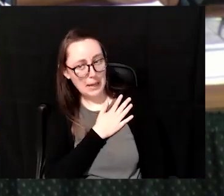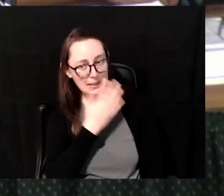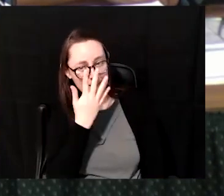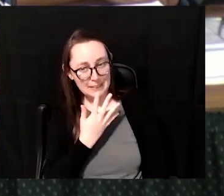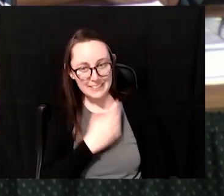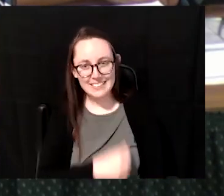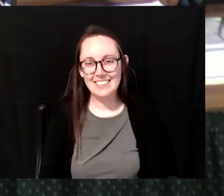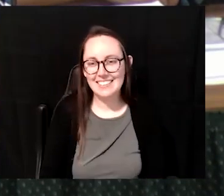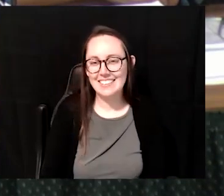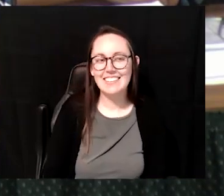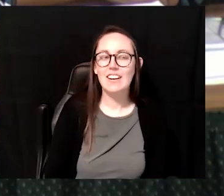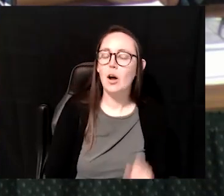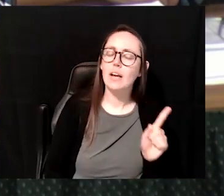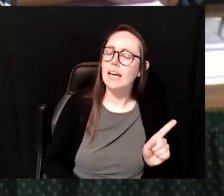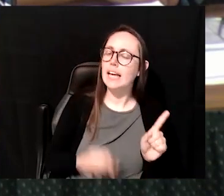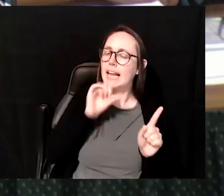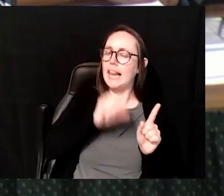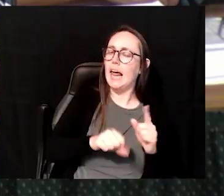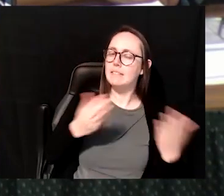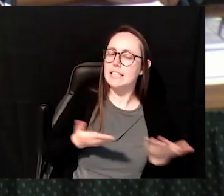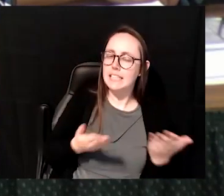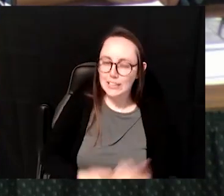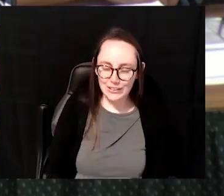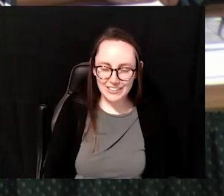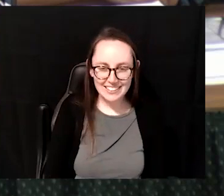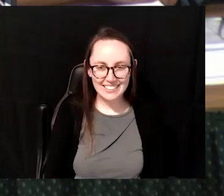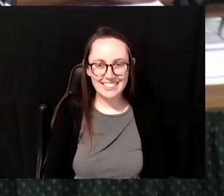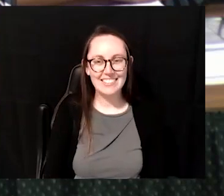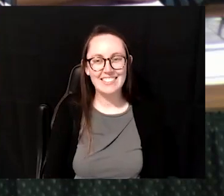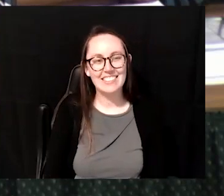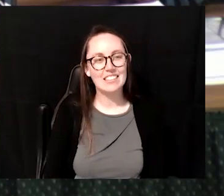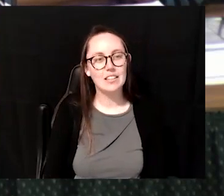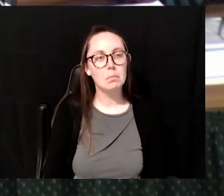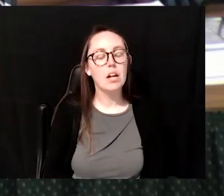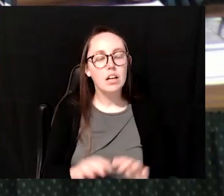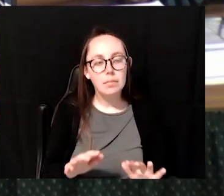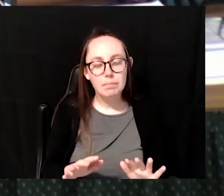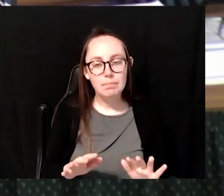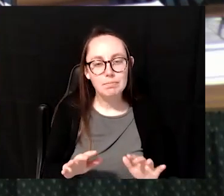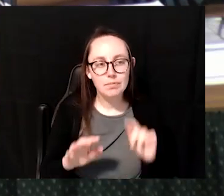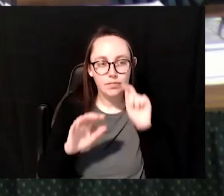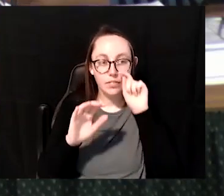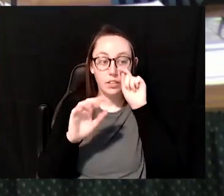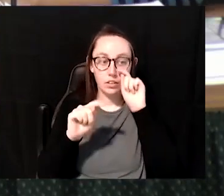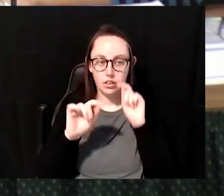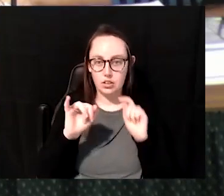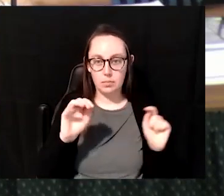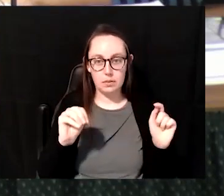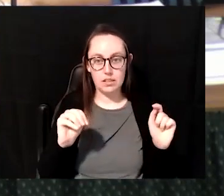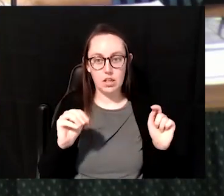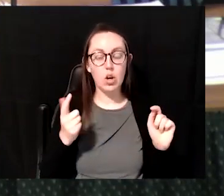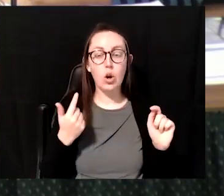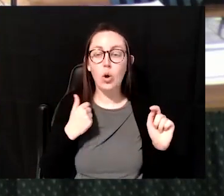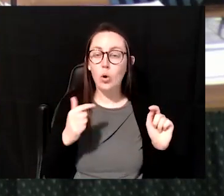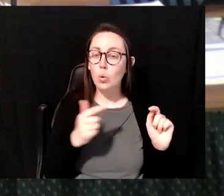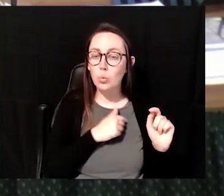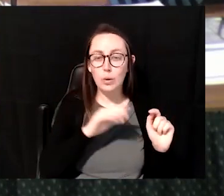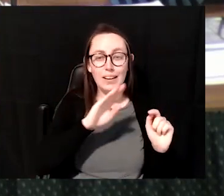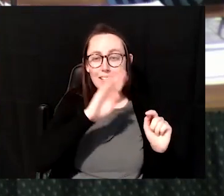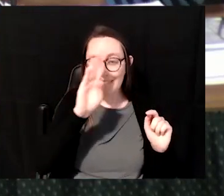um he loves it hey come on and and uh you know we never really had the open honest conversation about